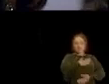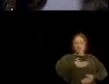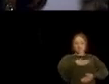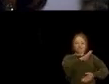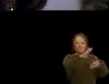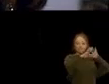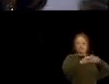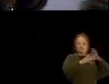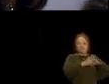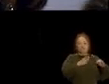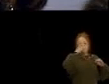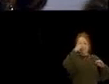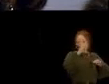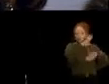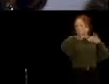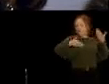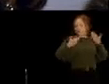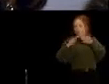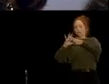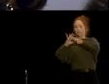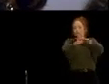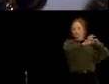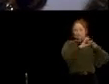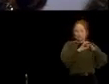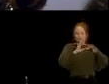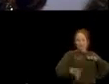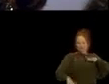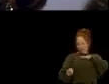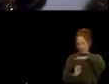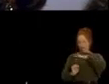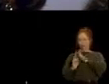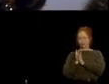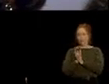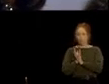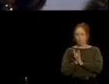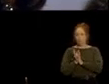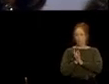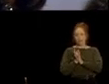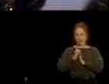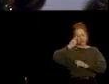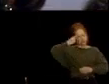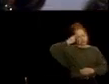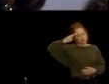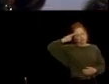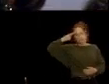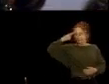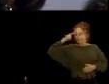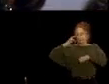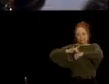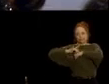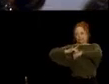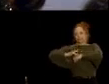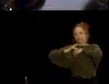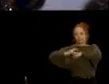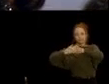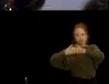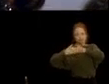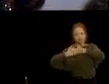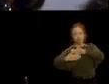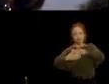or elementary school or high school moment where somebody says something and it sits with us. Yes. But I wanted to